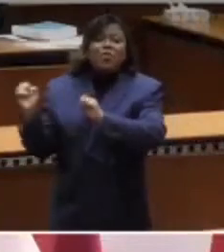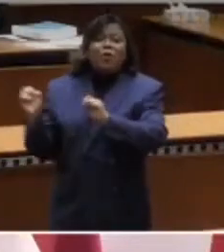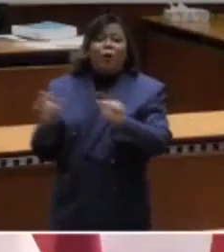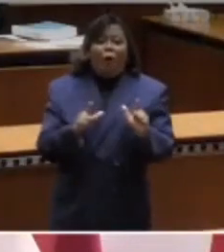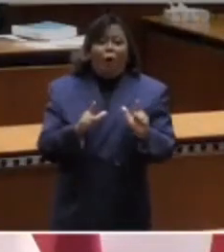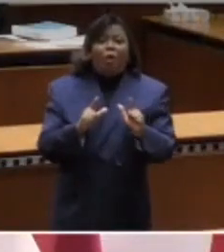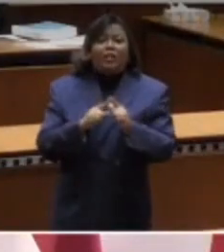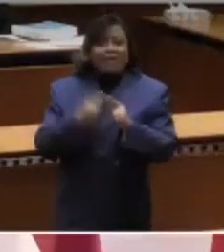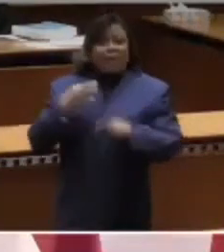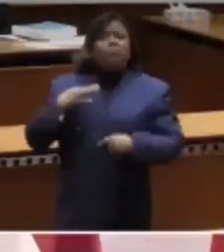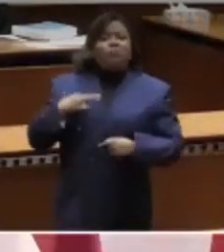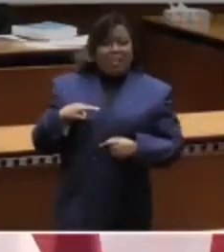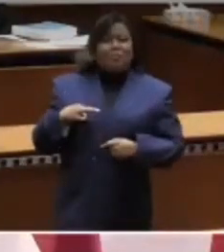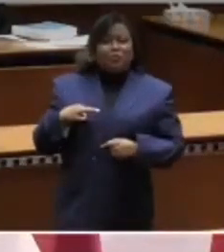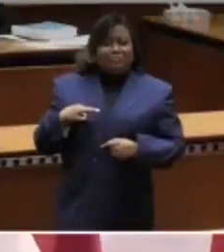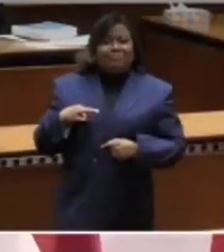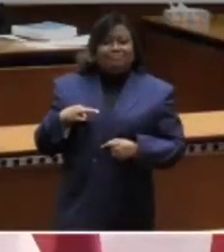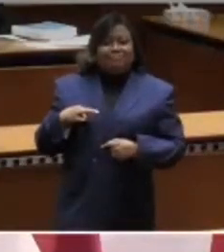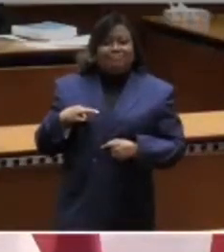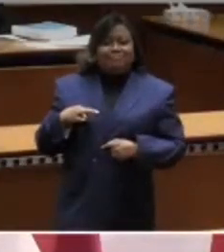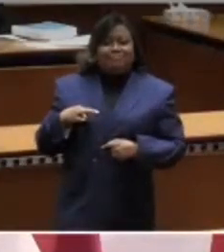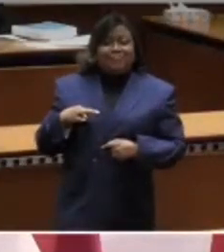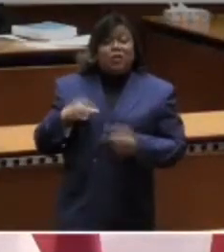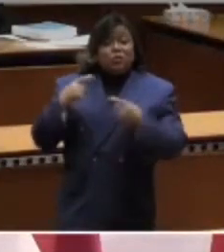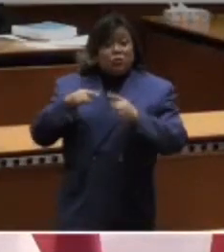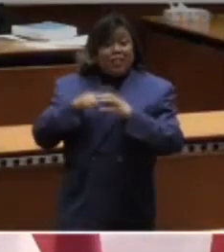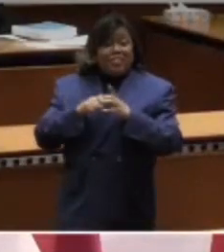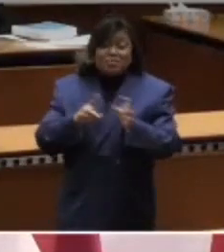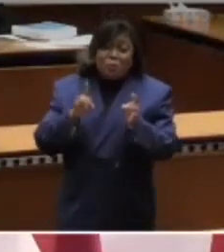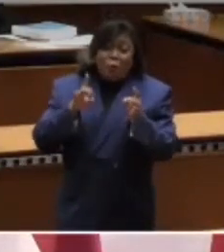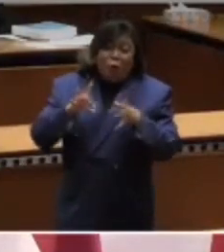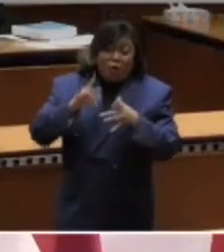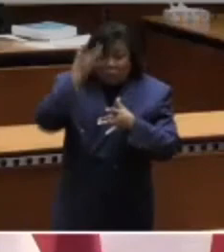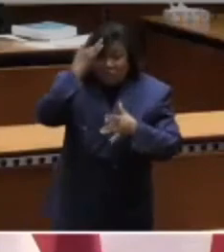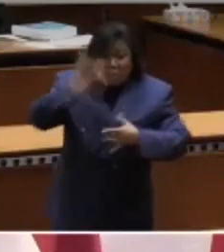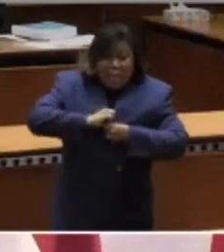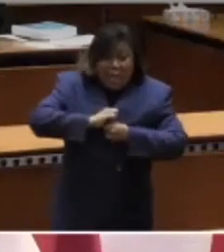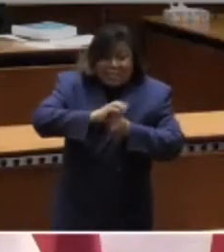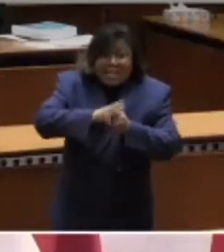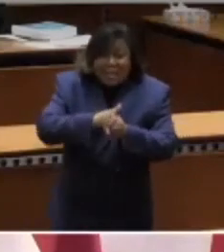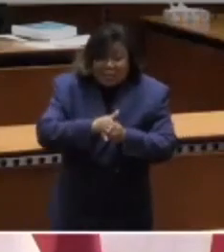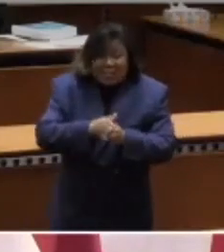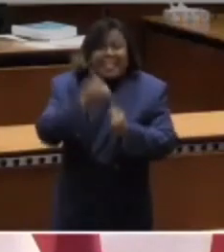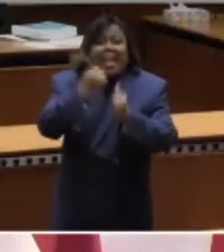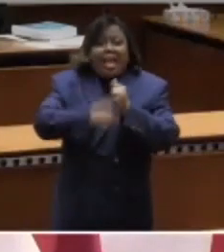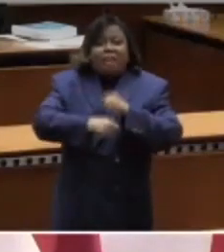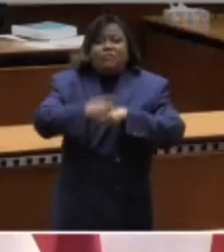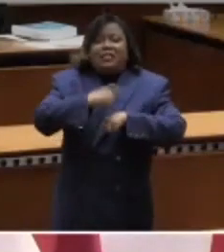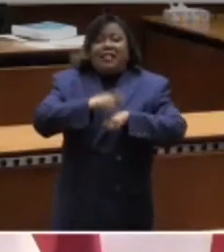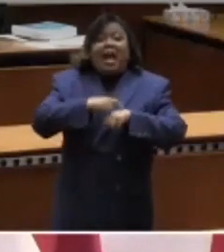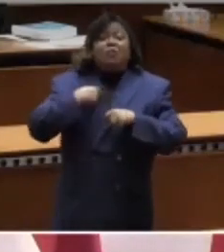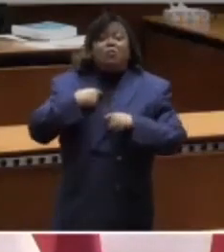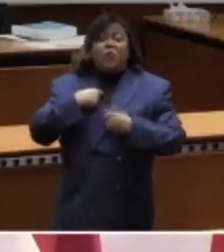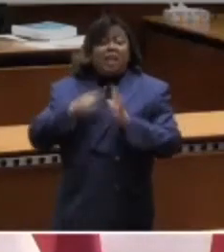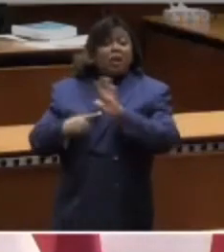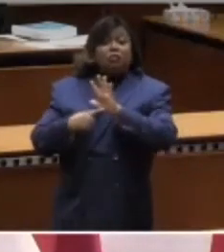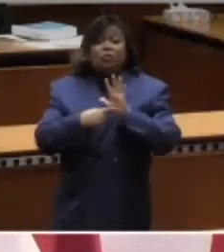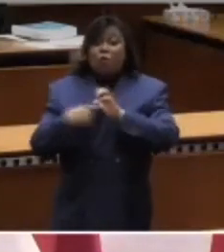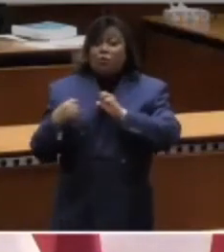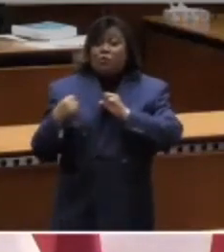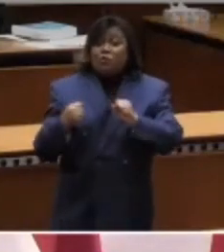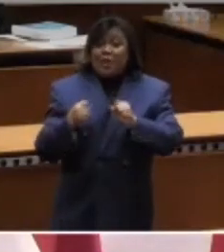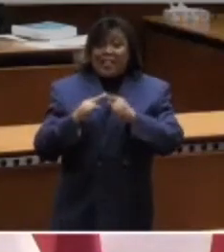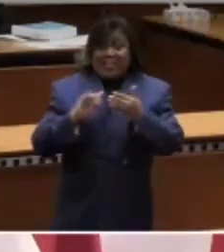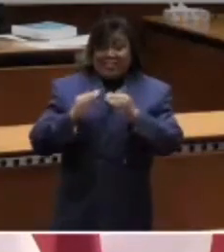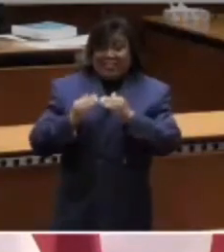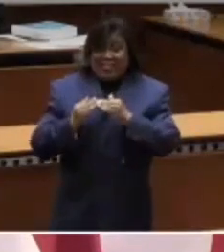all can prosper. During this horrible pandemic, every time that we have shown strength